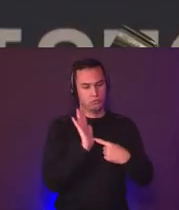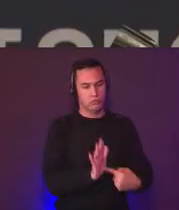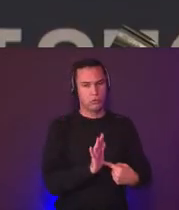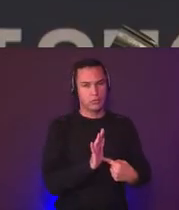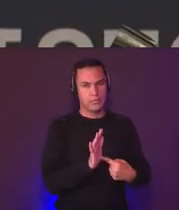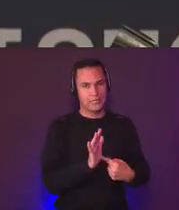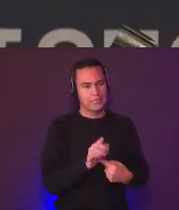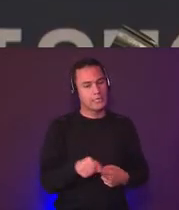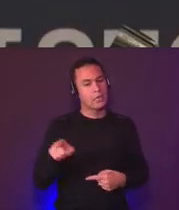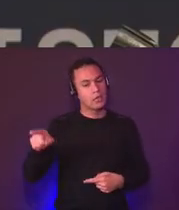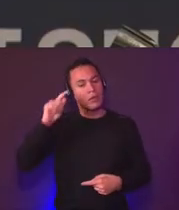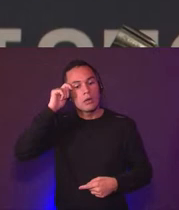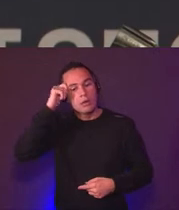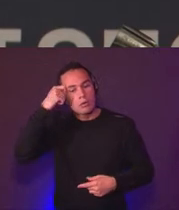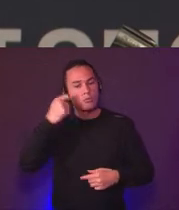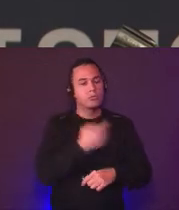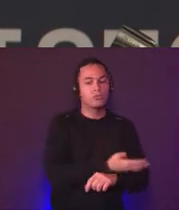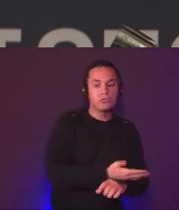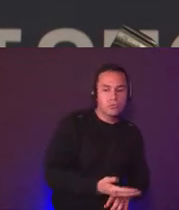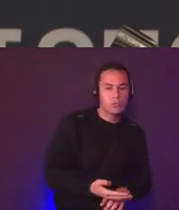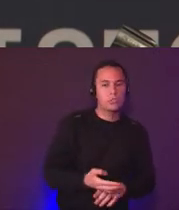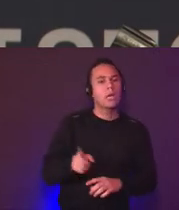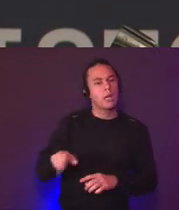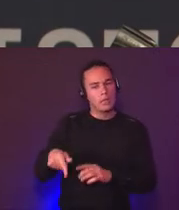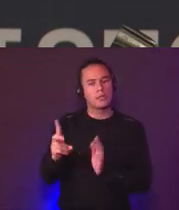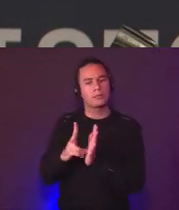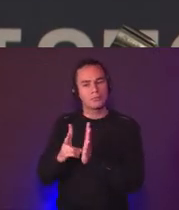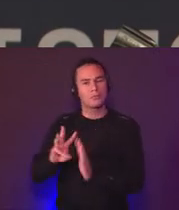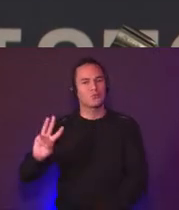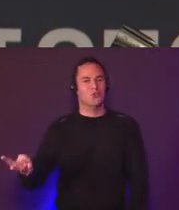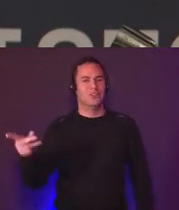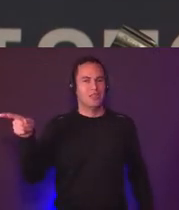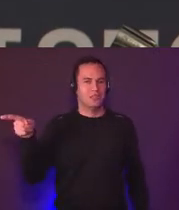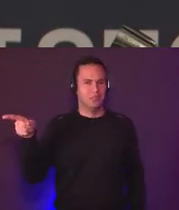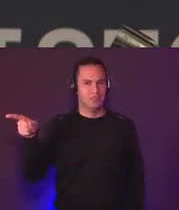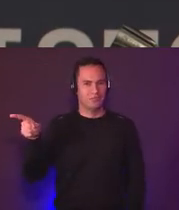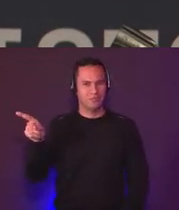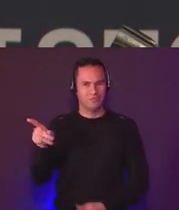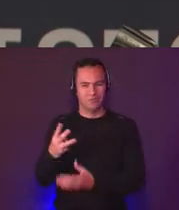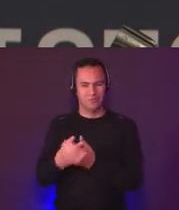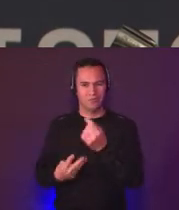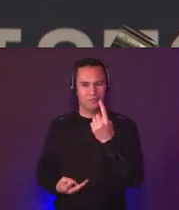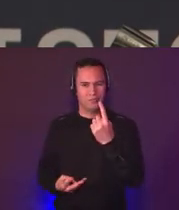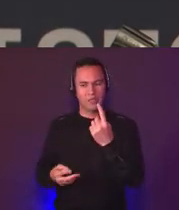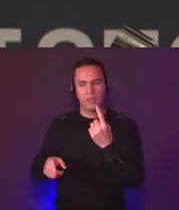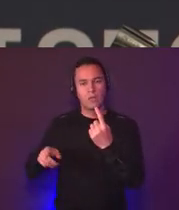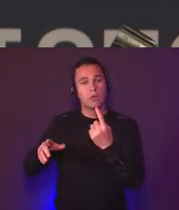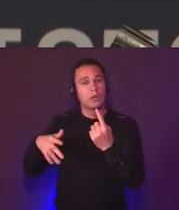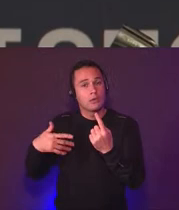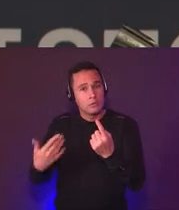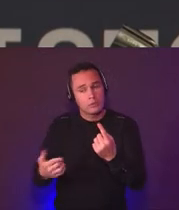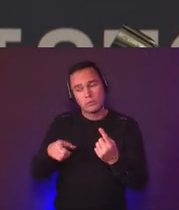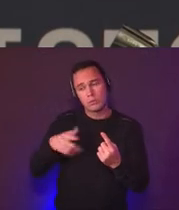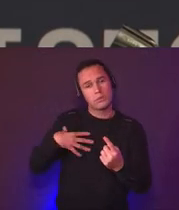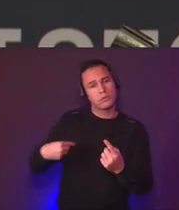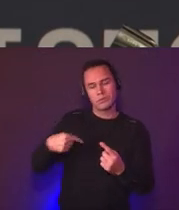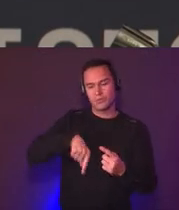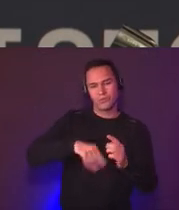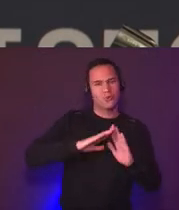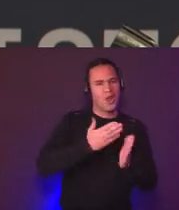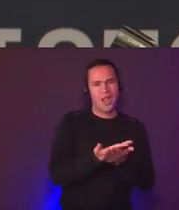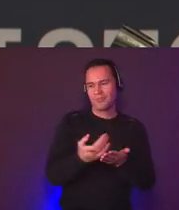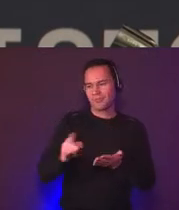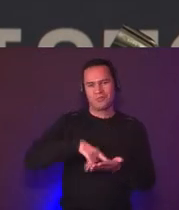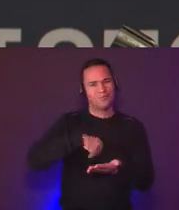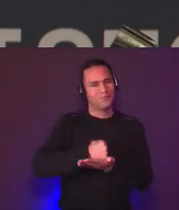back to them. And then on camera and in front of the reporters, they told me that my son would not be allowed to attend school there unless we chose